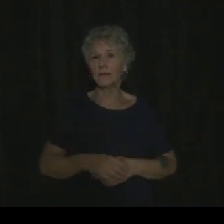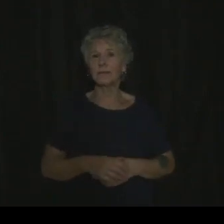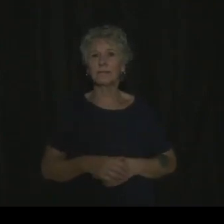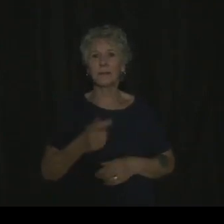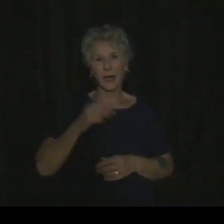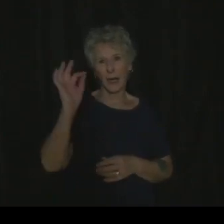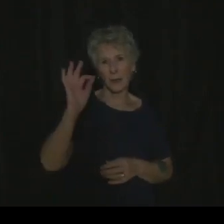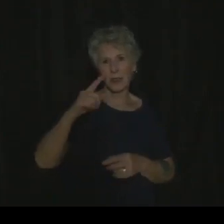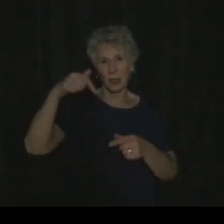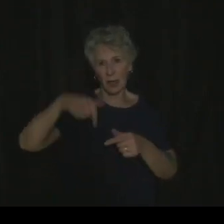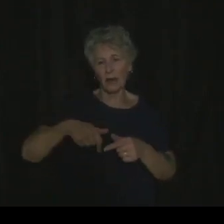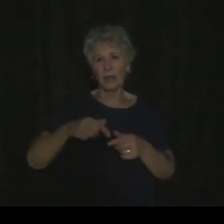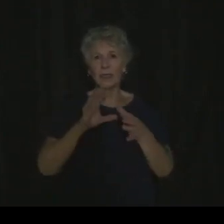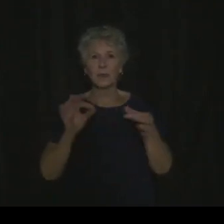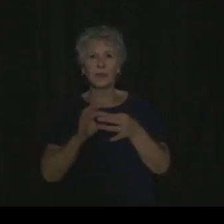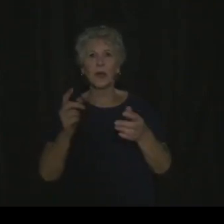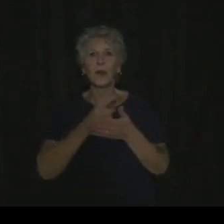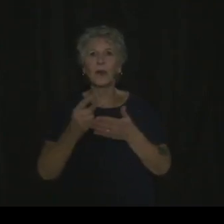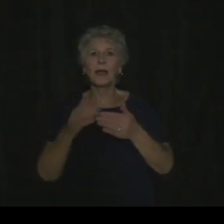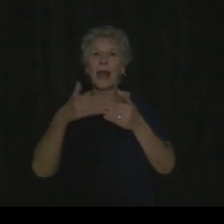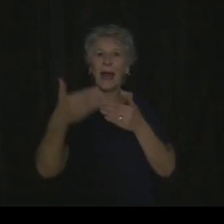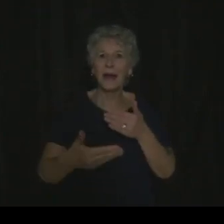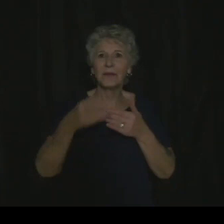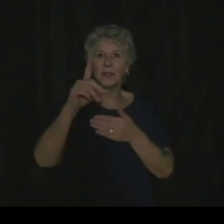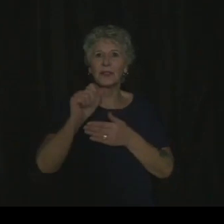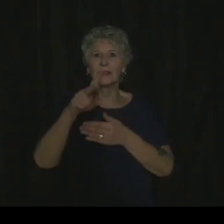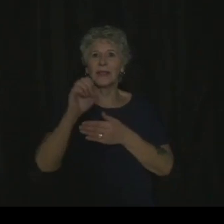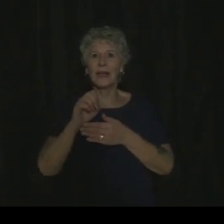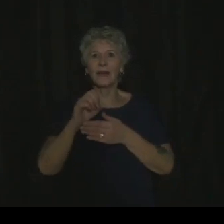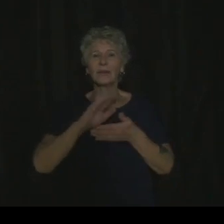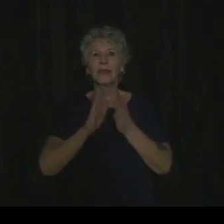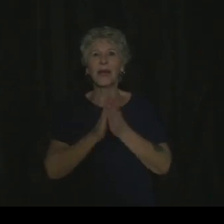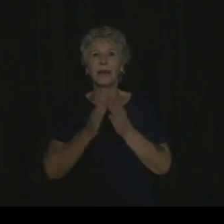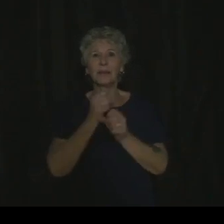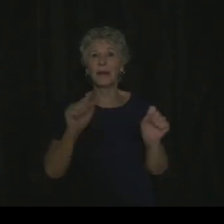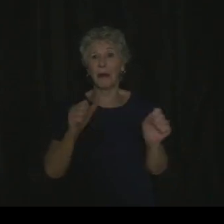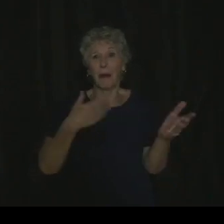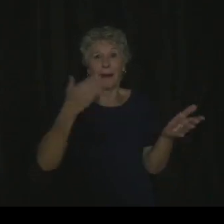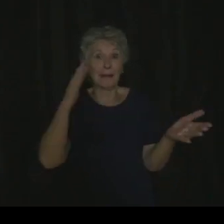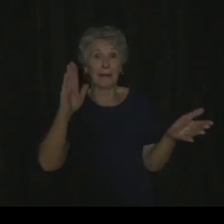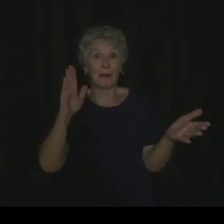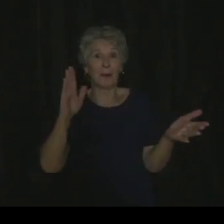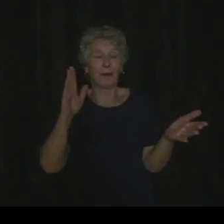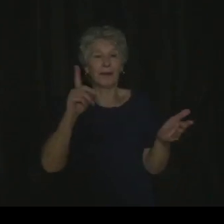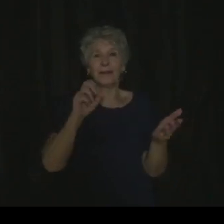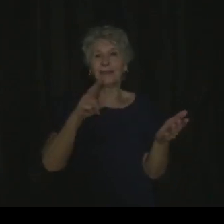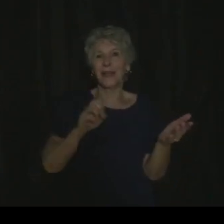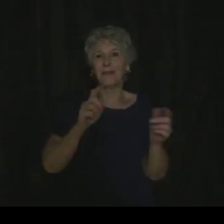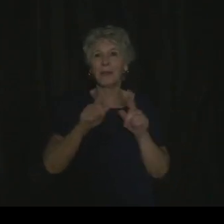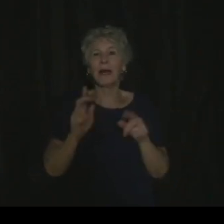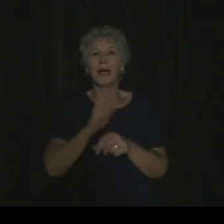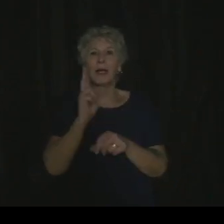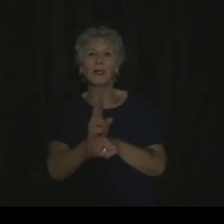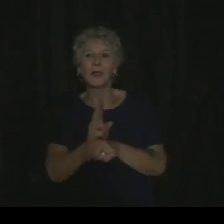very passage the week after Dave got saved at Promise Keepers, not knowing, I hadn't met Dave yet, but I used Promise